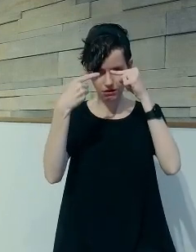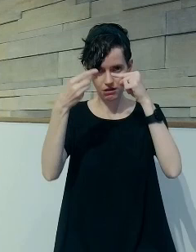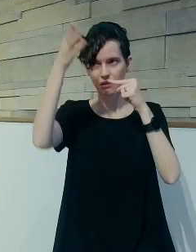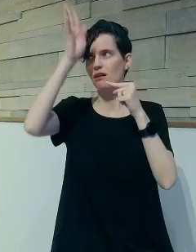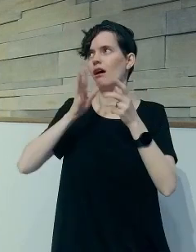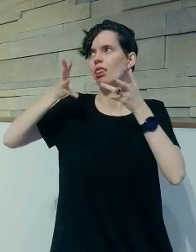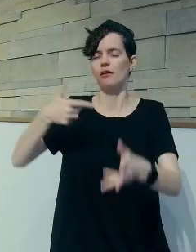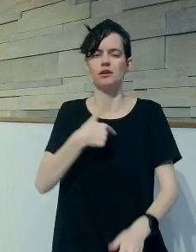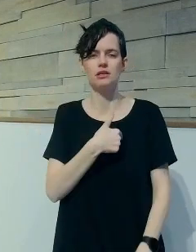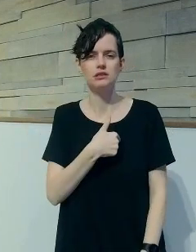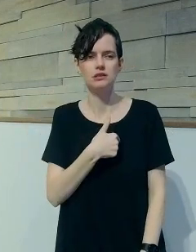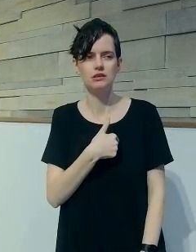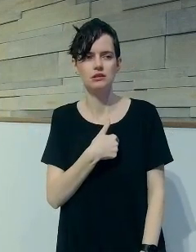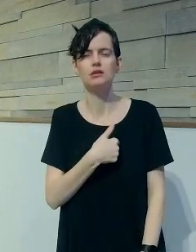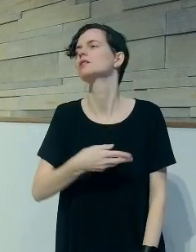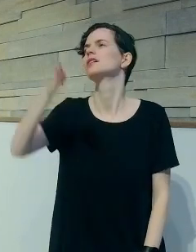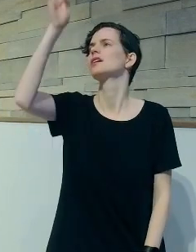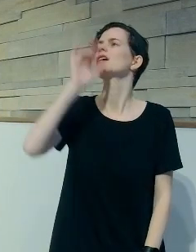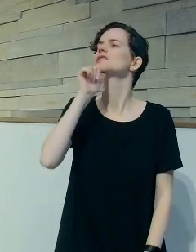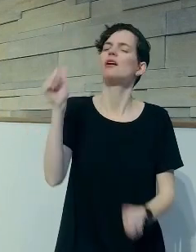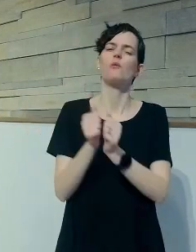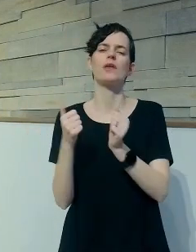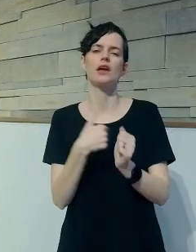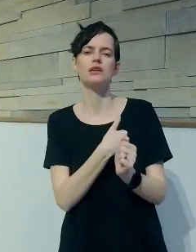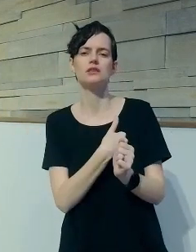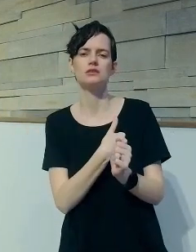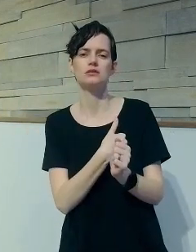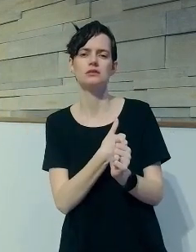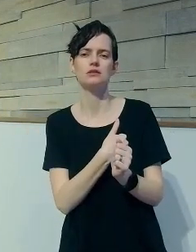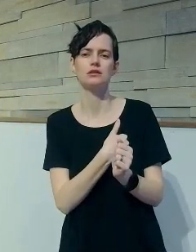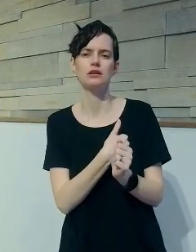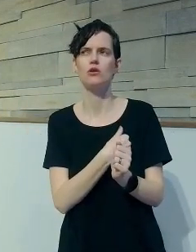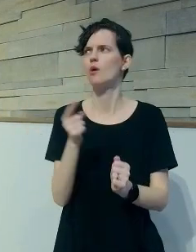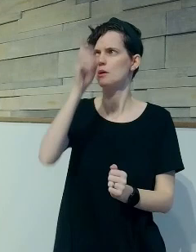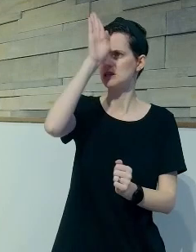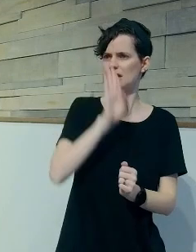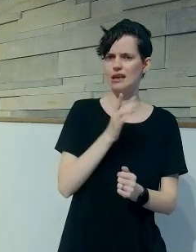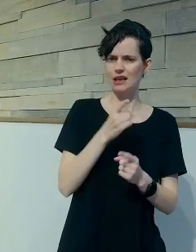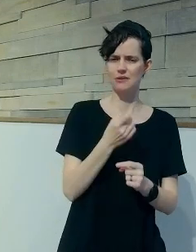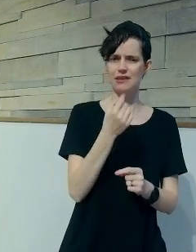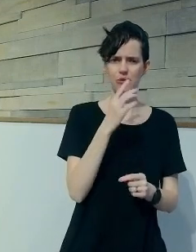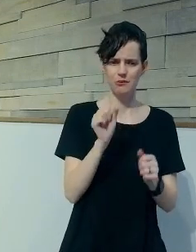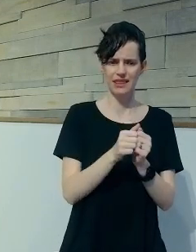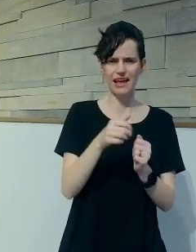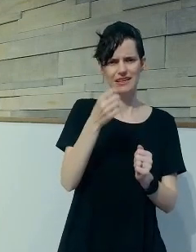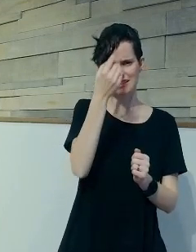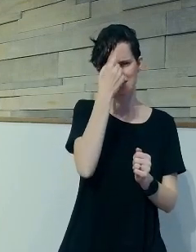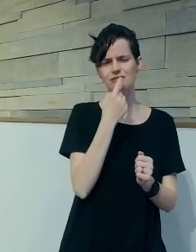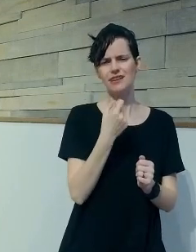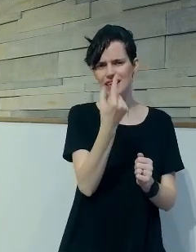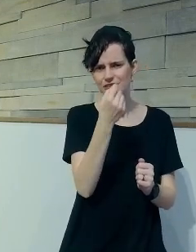is absent, that God is not with us. Where was God with that 11-year-old boy in